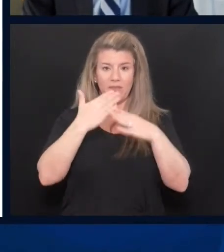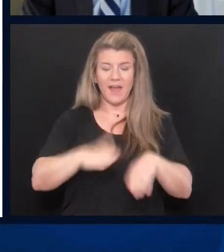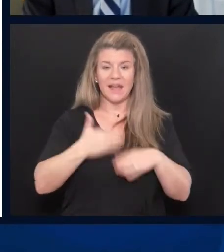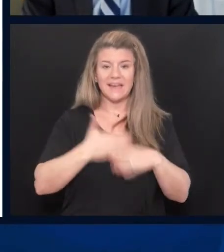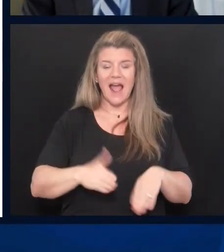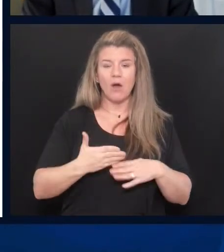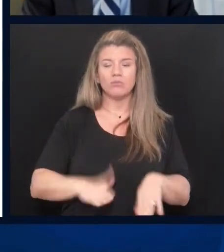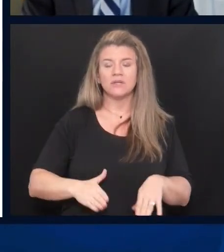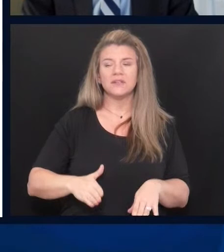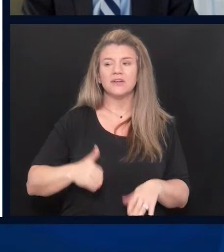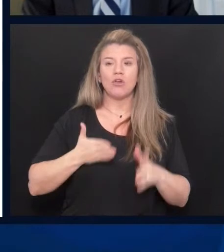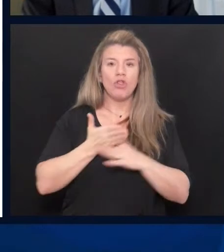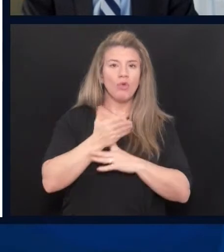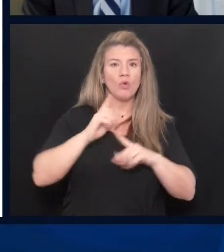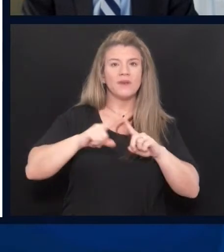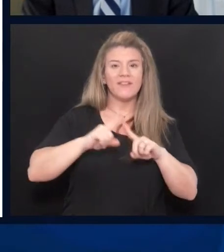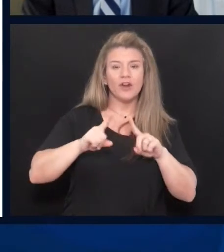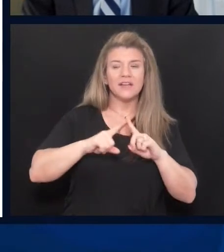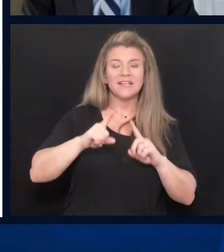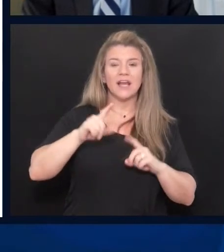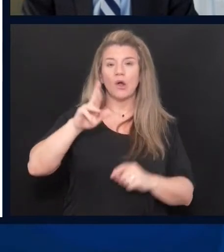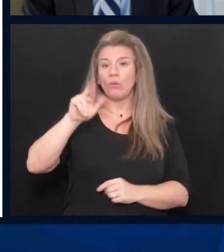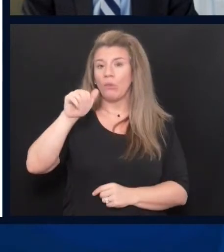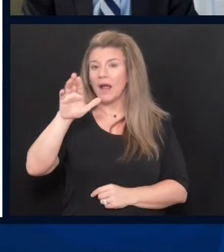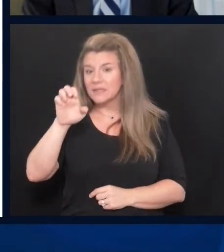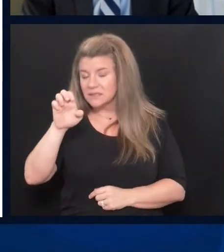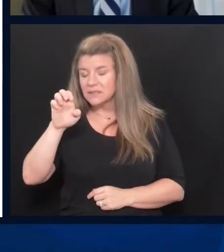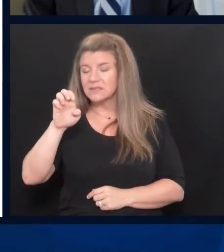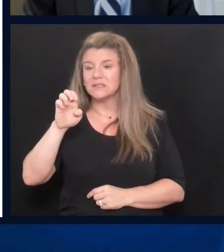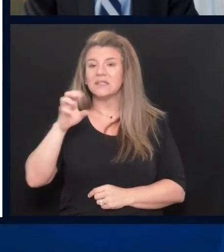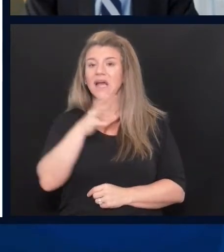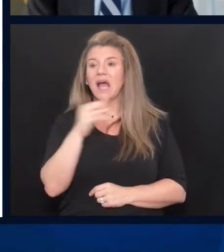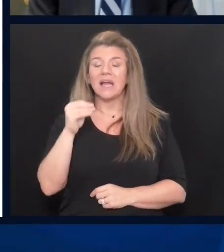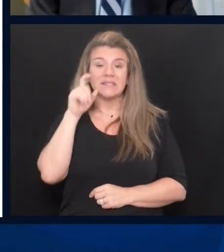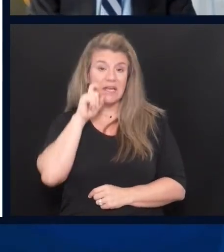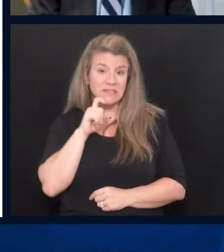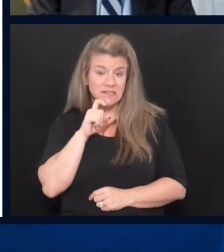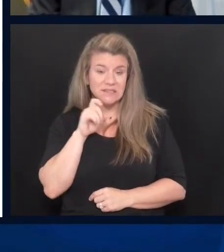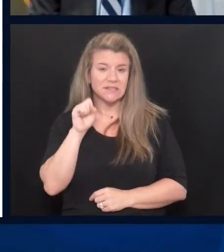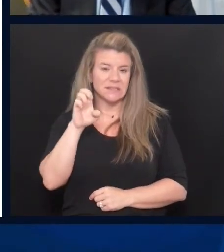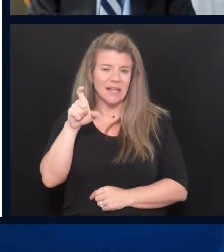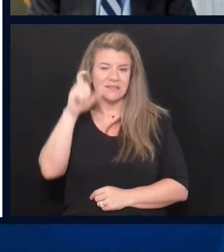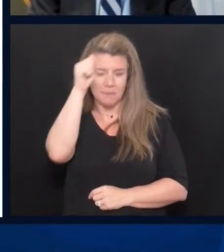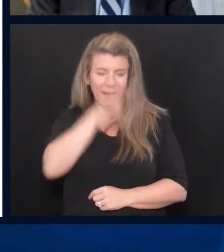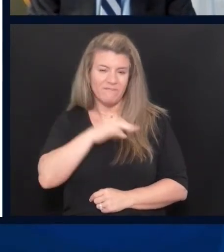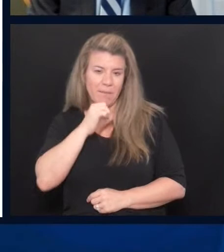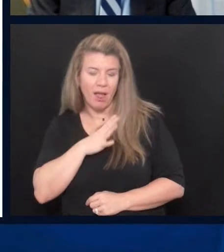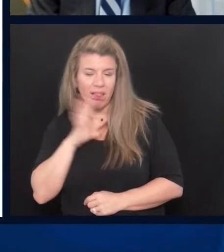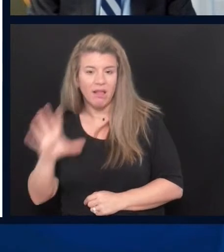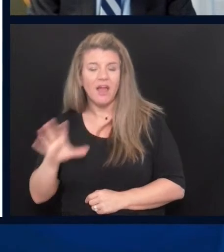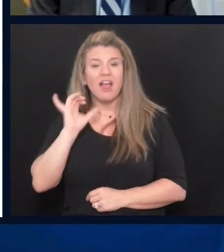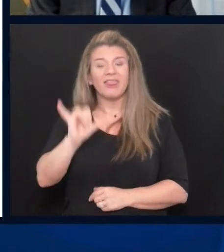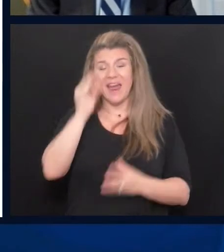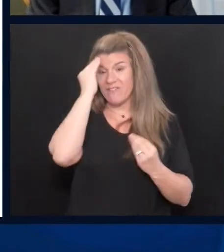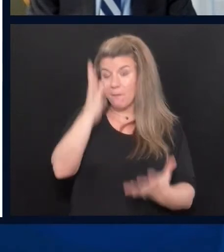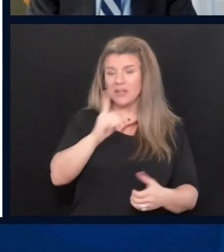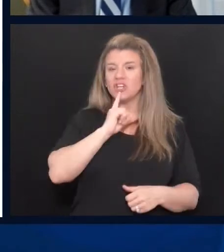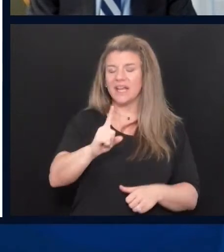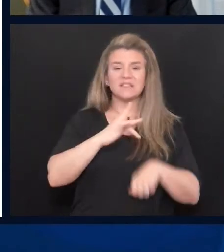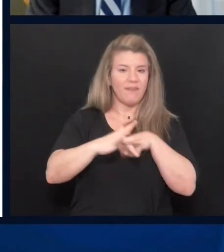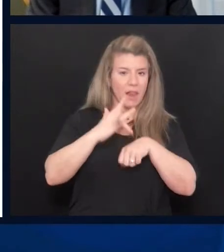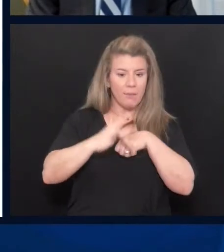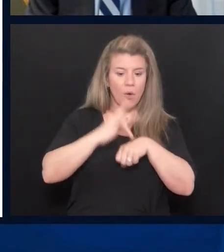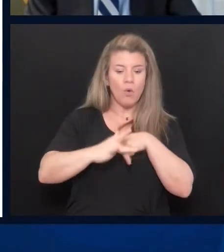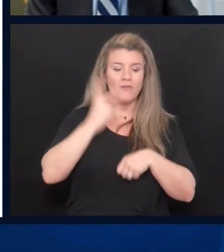by race, and we've broken that down by sex. So that information is available on the